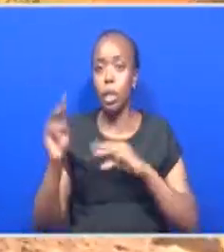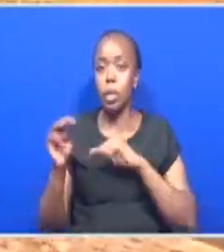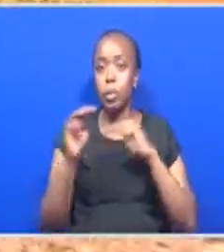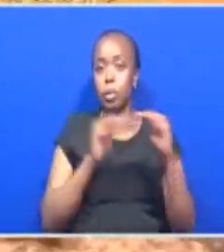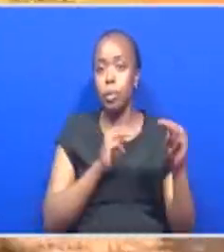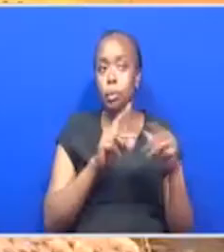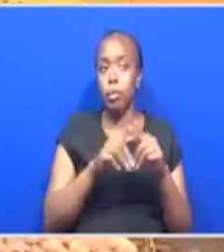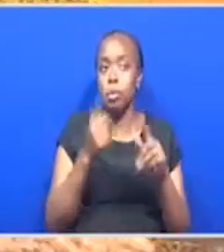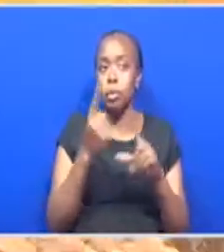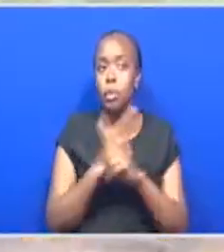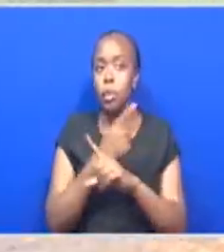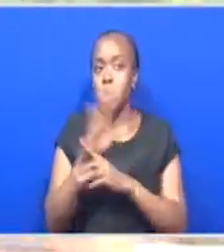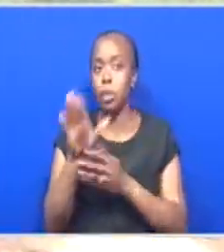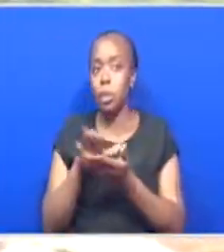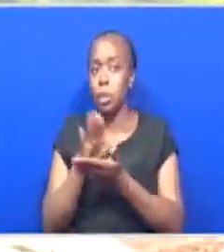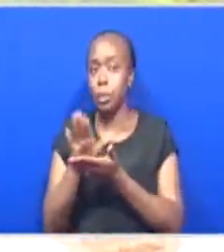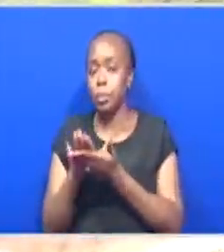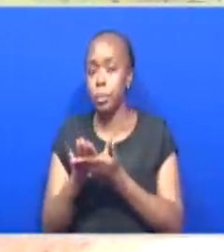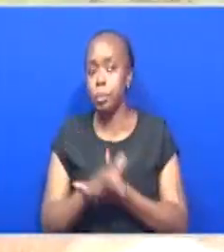safer places.